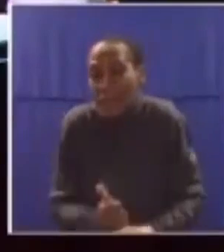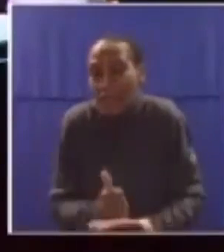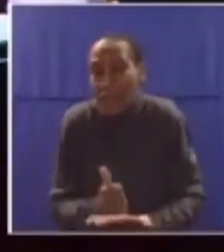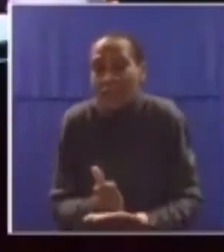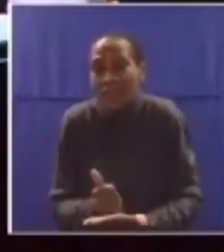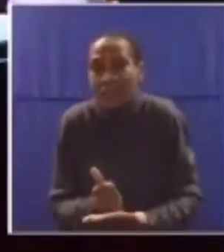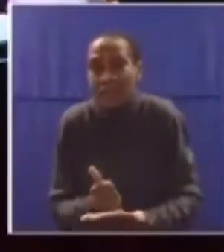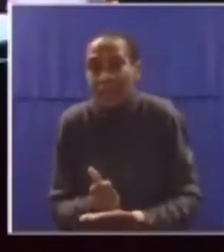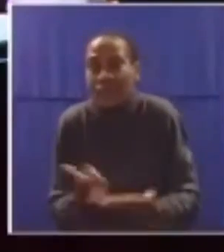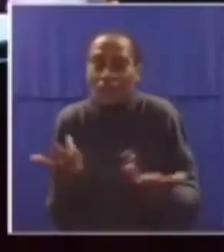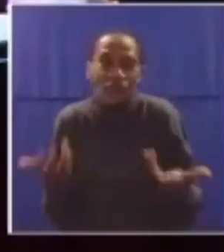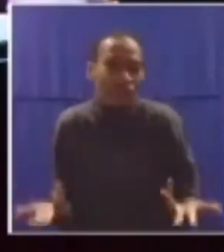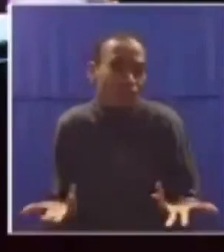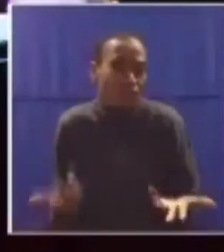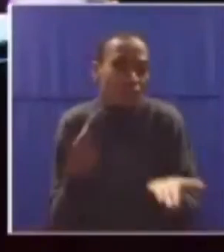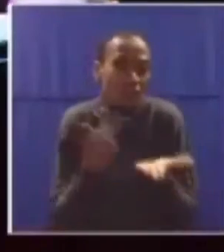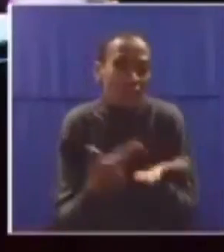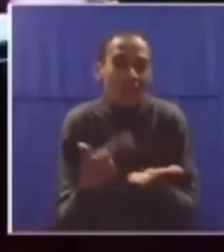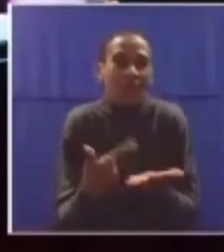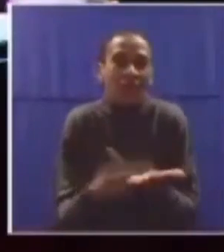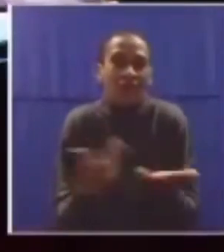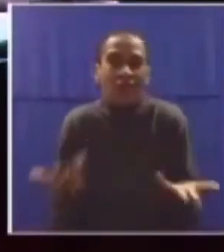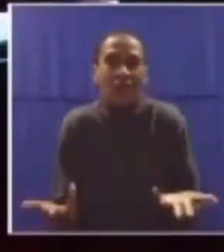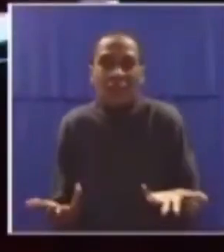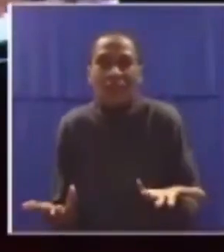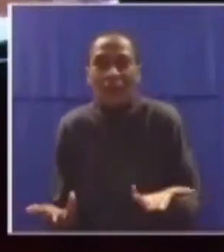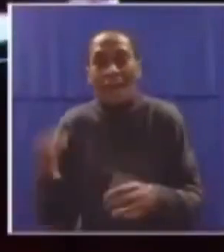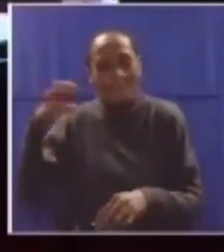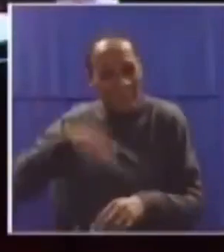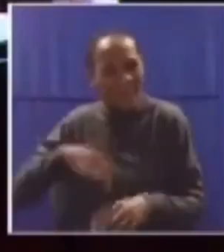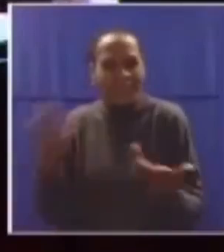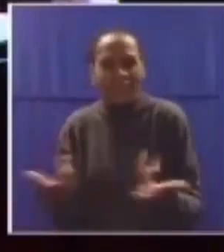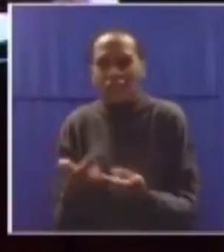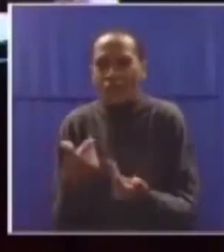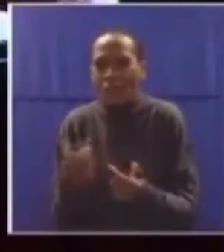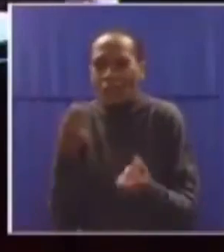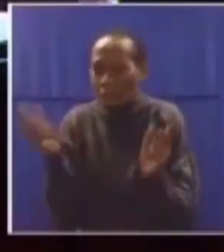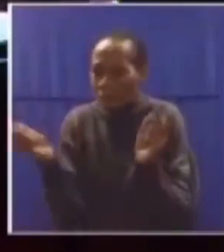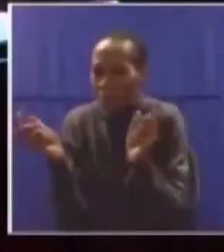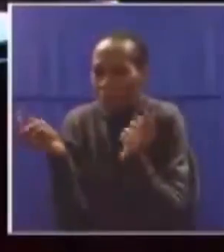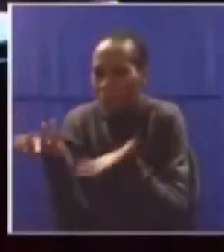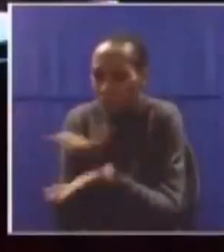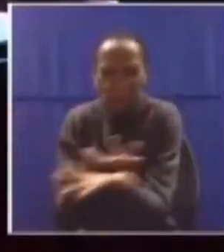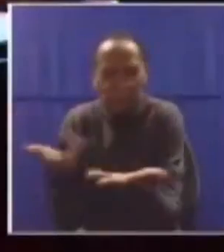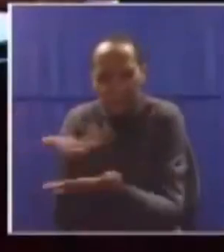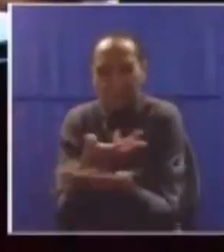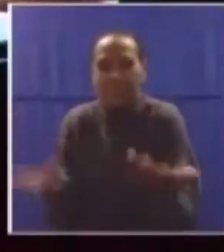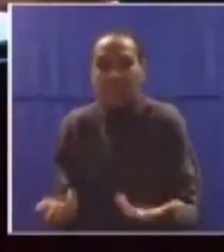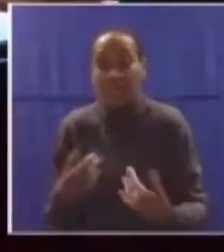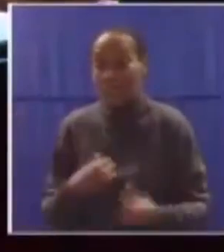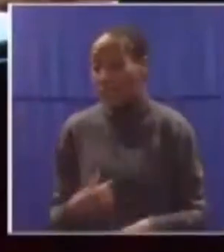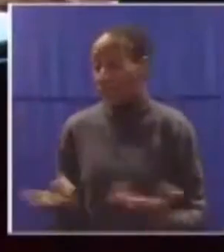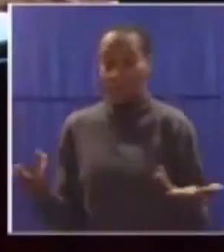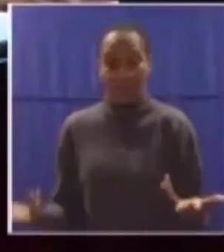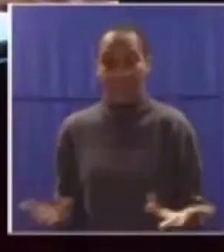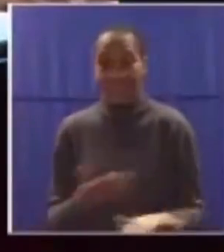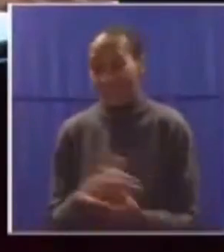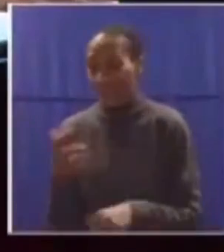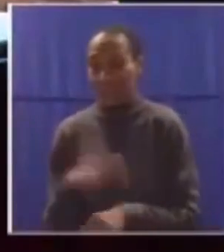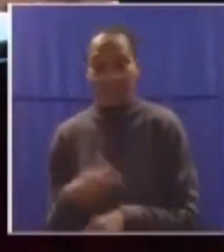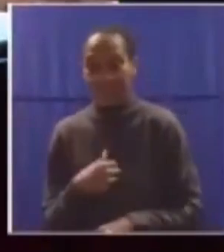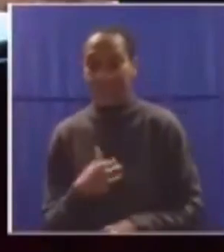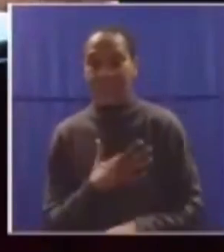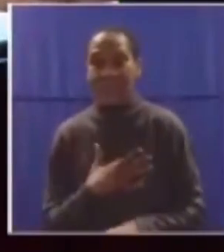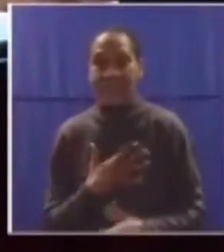to really talk about and really benefit from engagements, which I must admit that in some